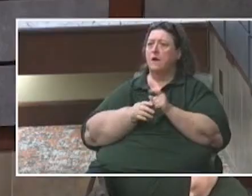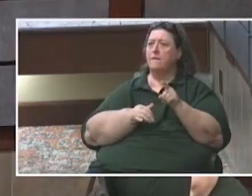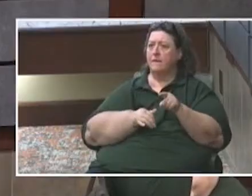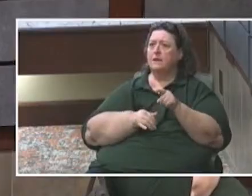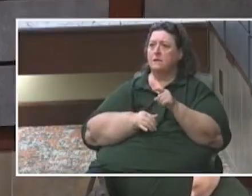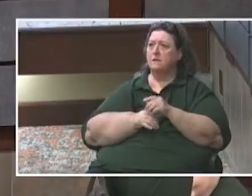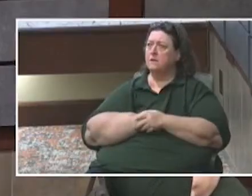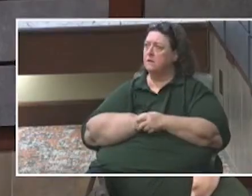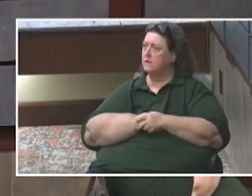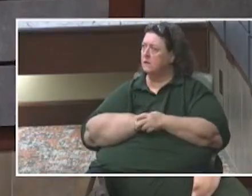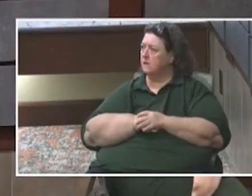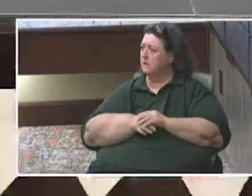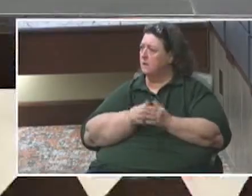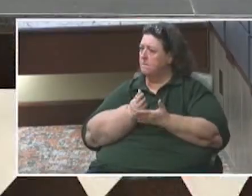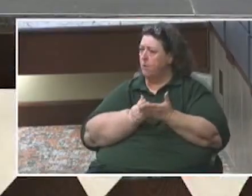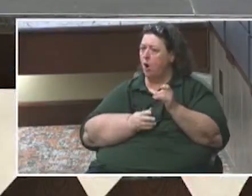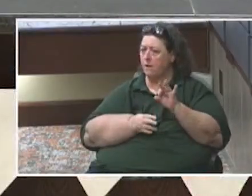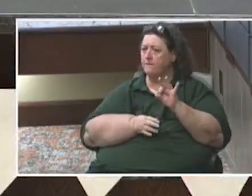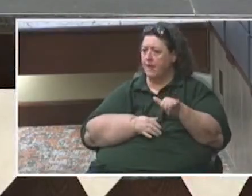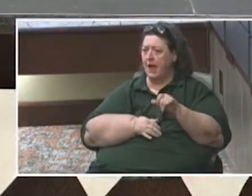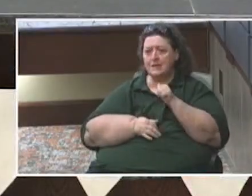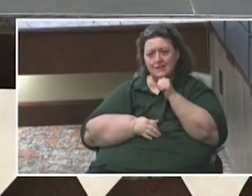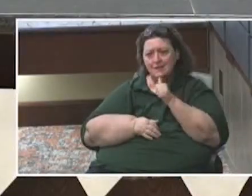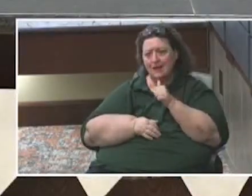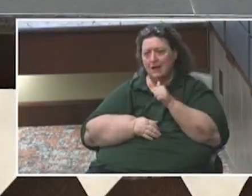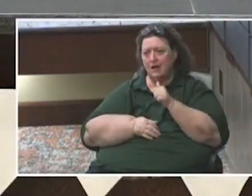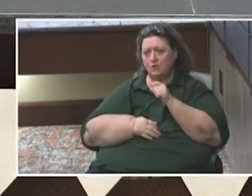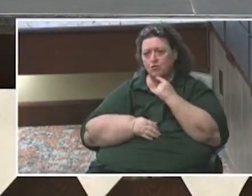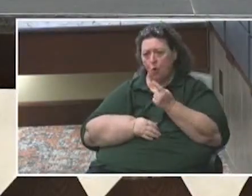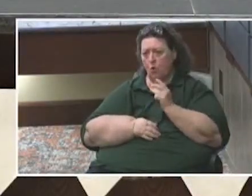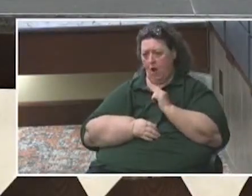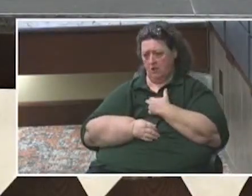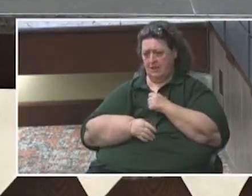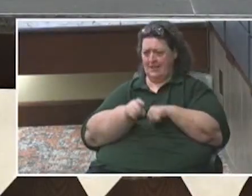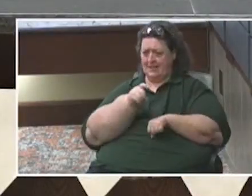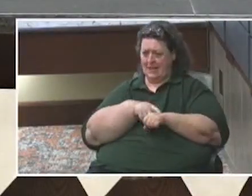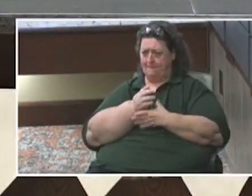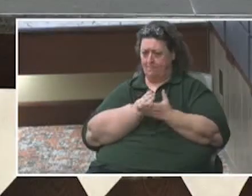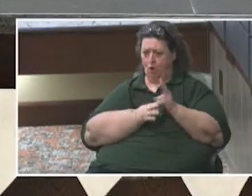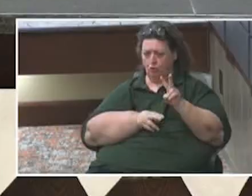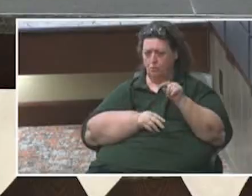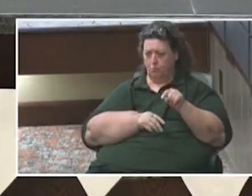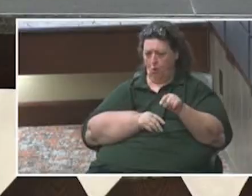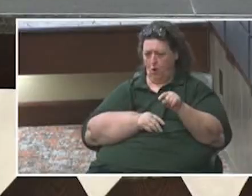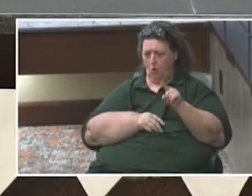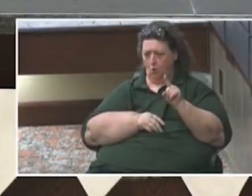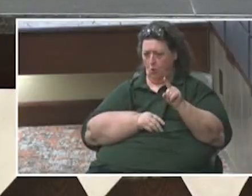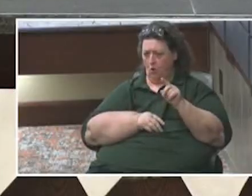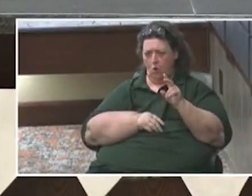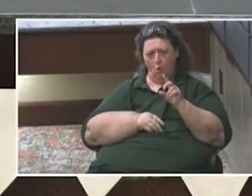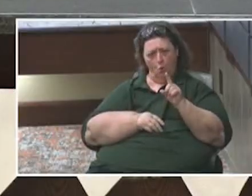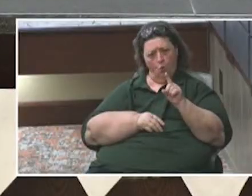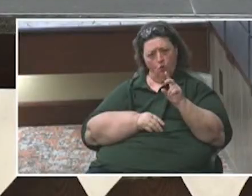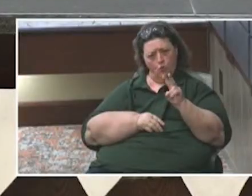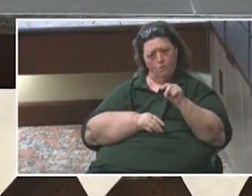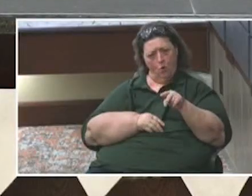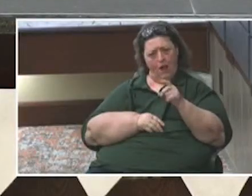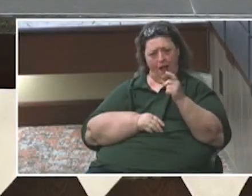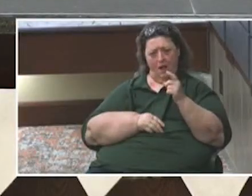this is just a part of it. It's not, as you can tell, this is just a tiny part of it, and $2.4 million, $2.5 million